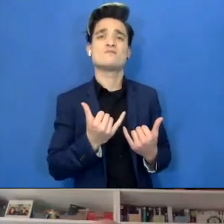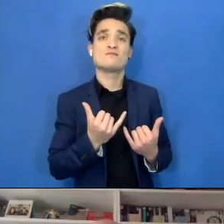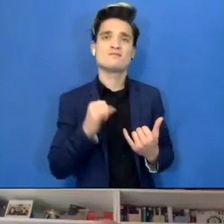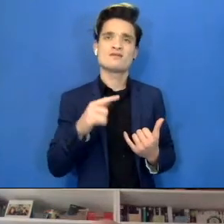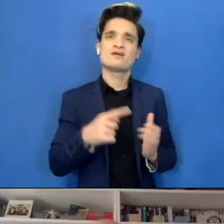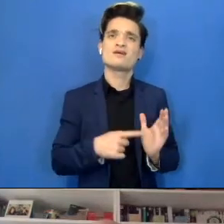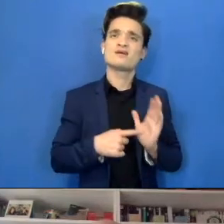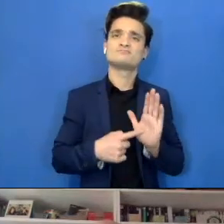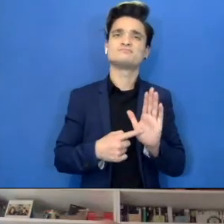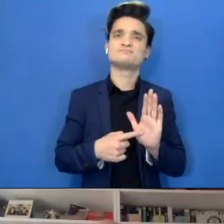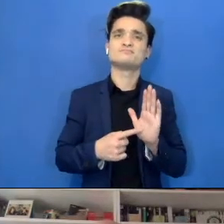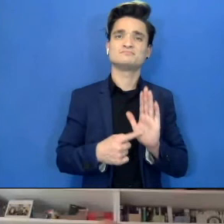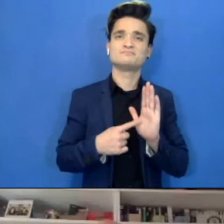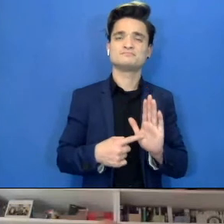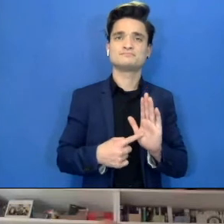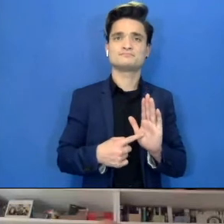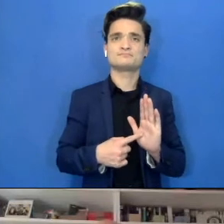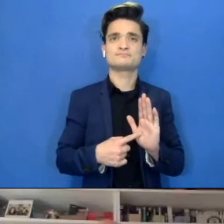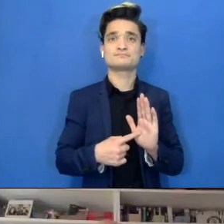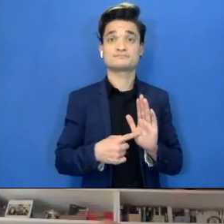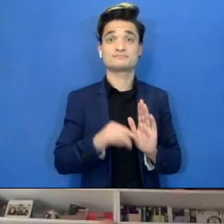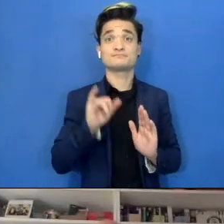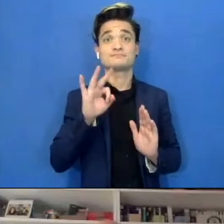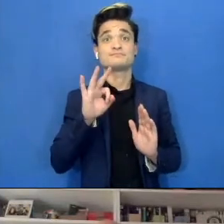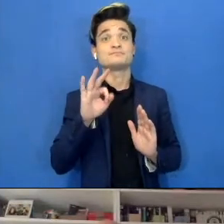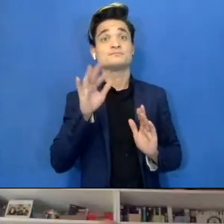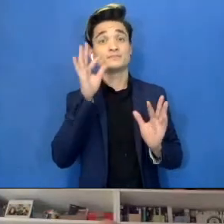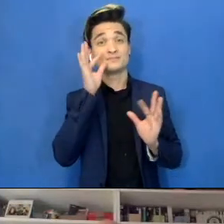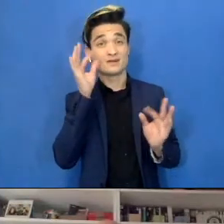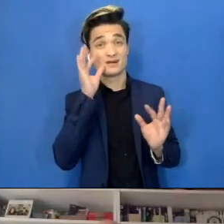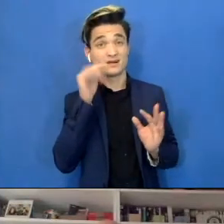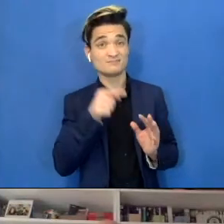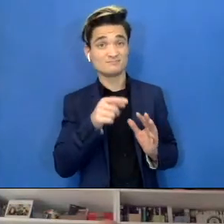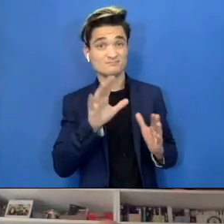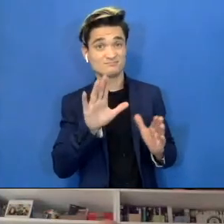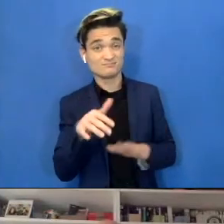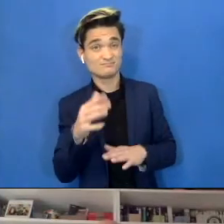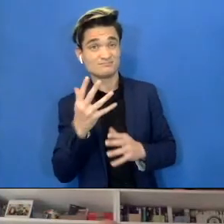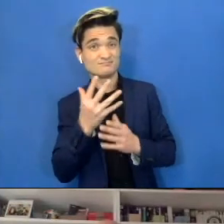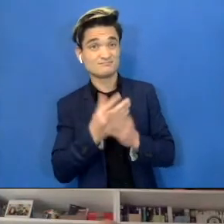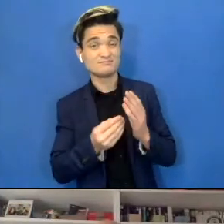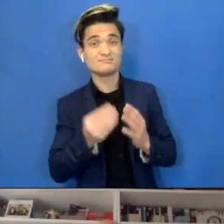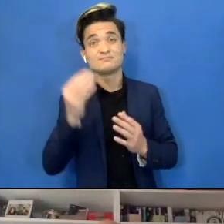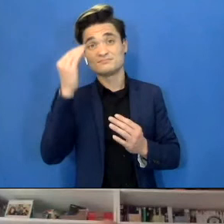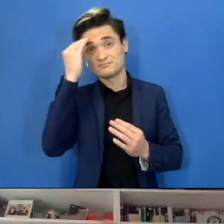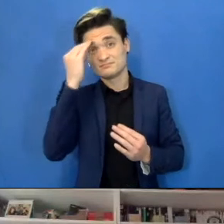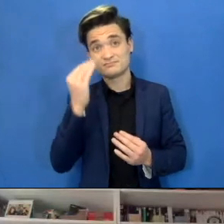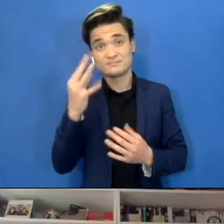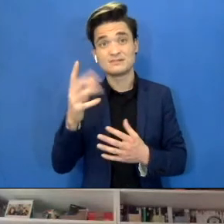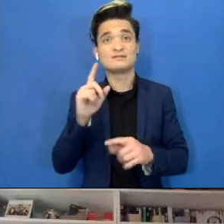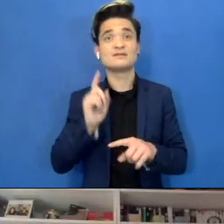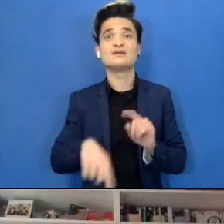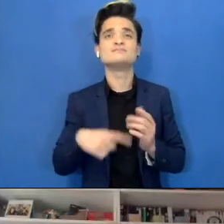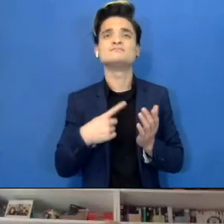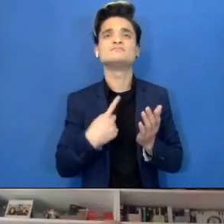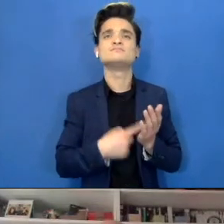cat just died and I cannot bear to have a scene about animals today. Yeah? So establishing those boundaries. Some people